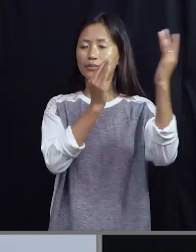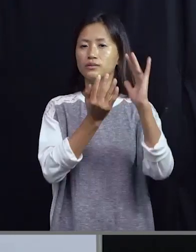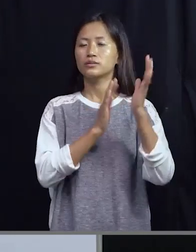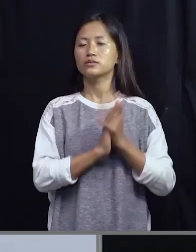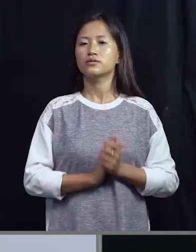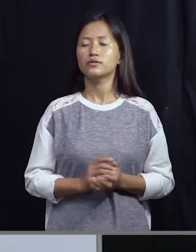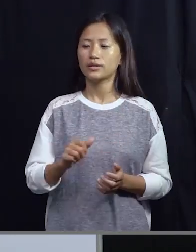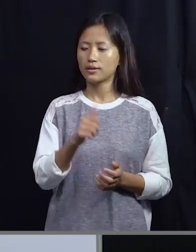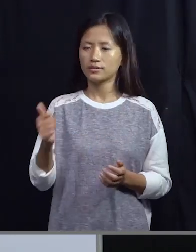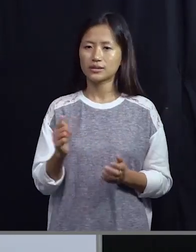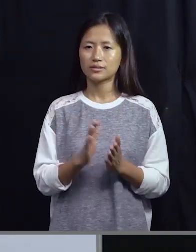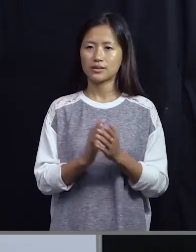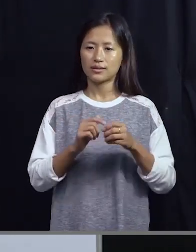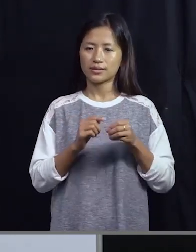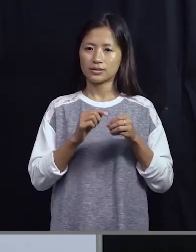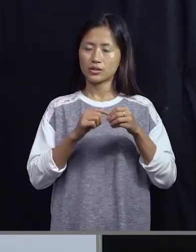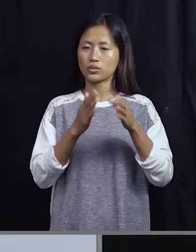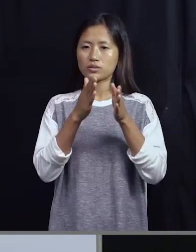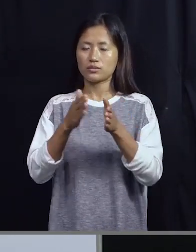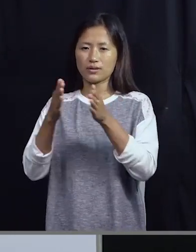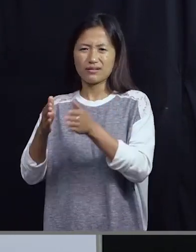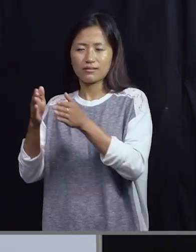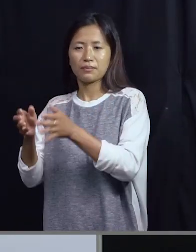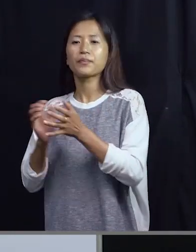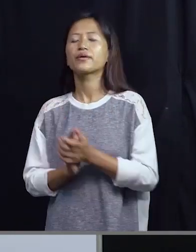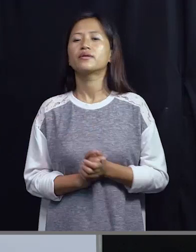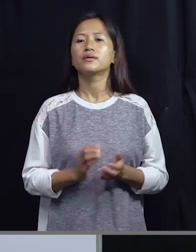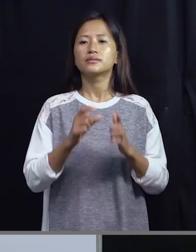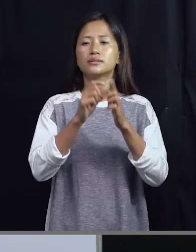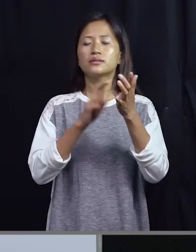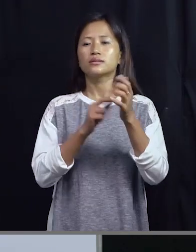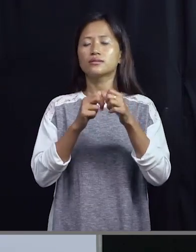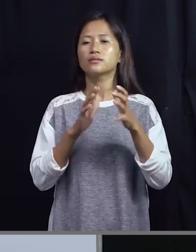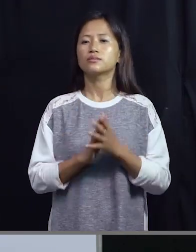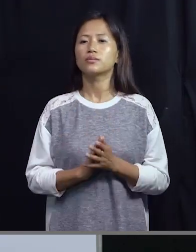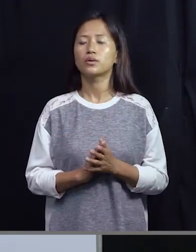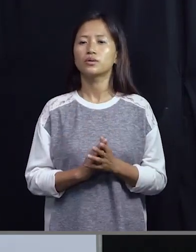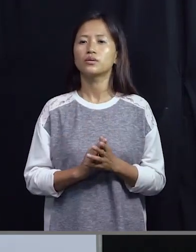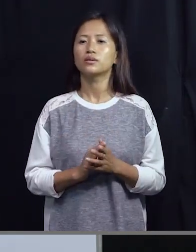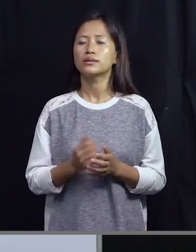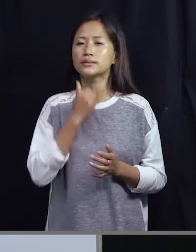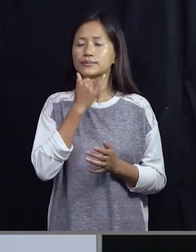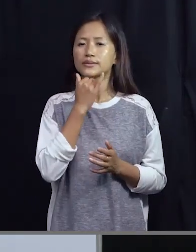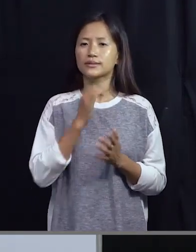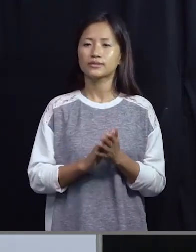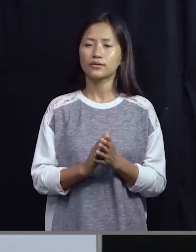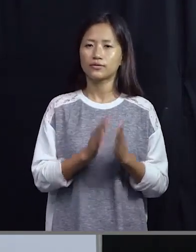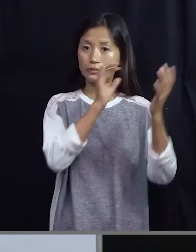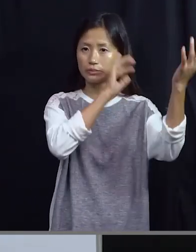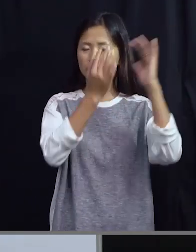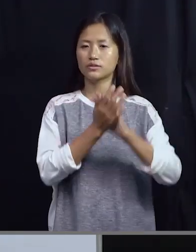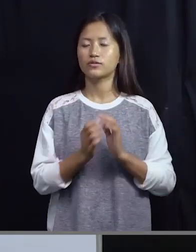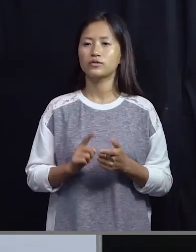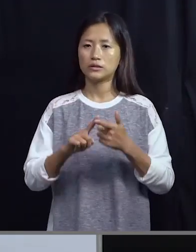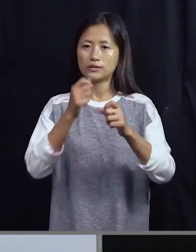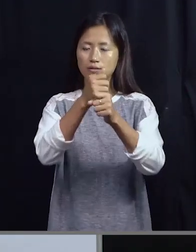any mistake in the sequence of any bases. If this DNA polymerase detects that there is a mistake in the presence of,